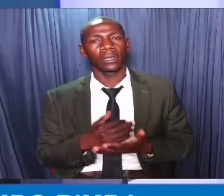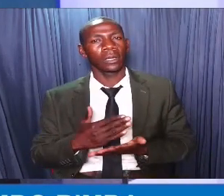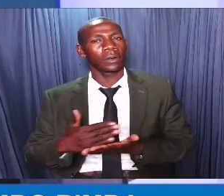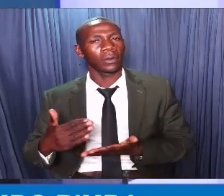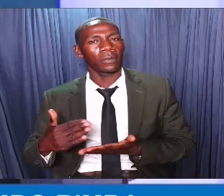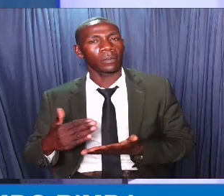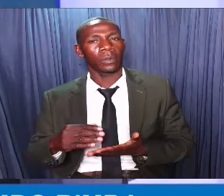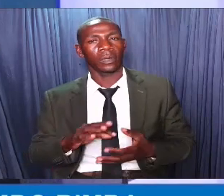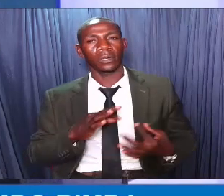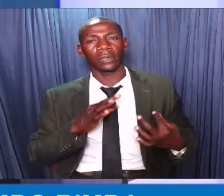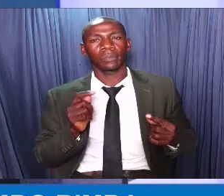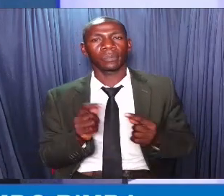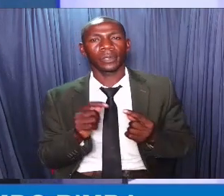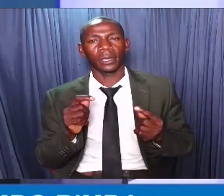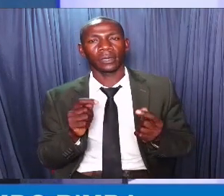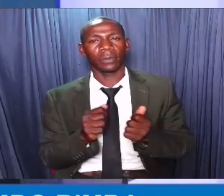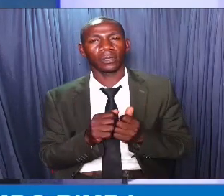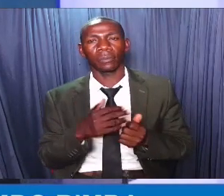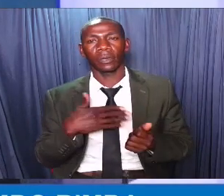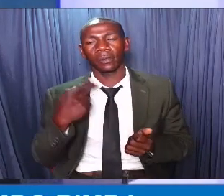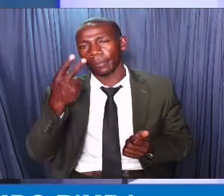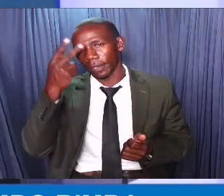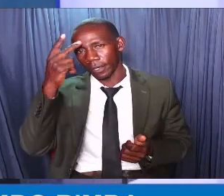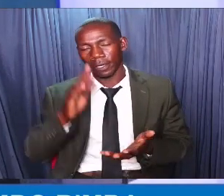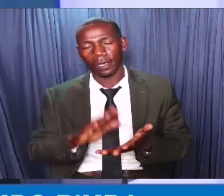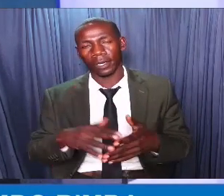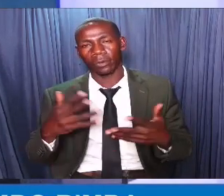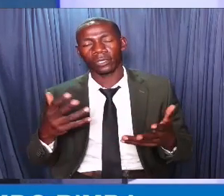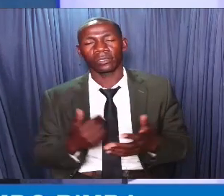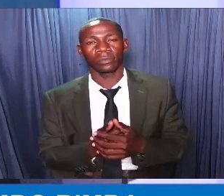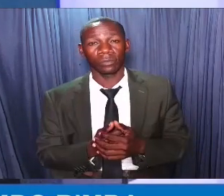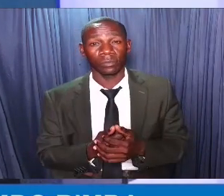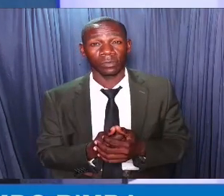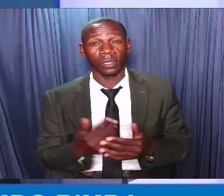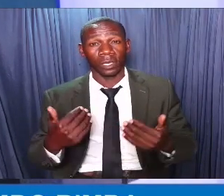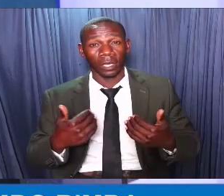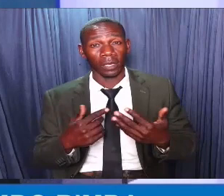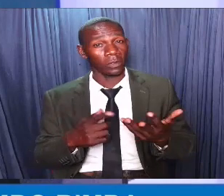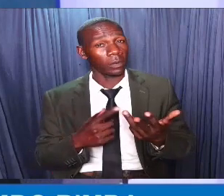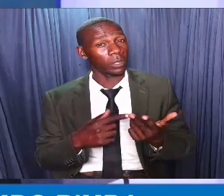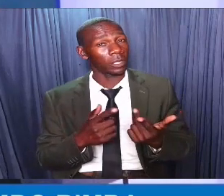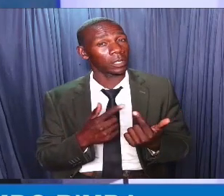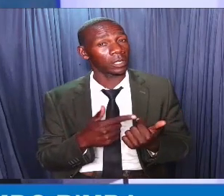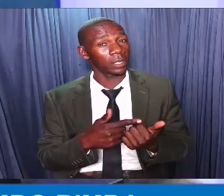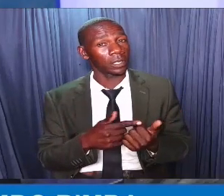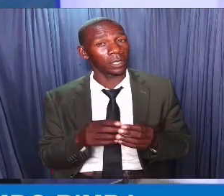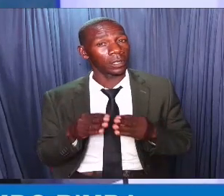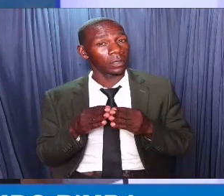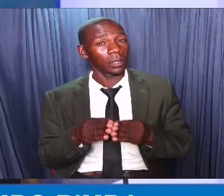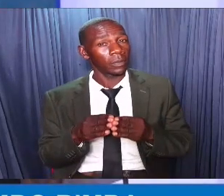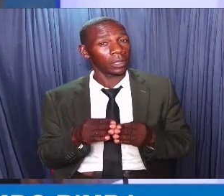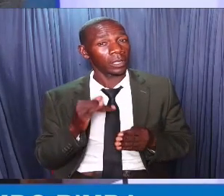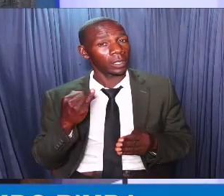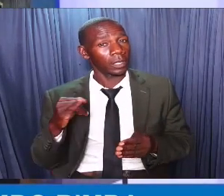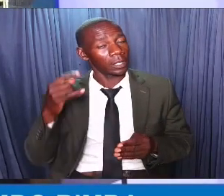uchungu wa rohoni kwa wazazi. Besides bitterness to my parents. Hallelujah. Hallelujah. Nikawa na hesabu. I was counting. Zinaa ni mtu